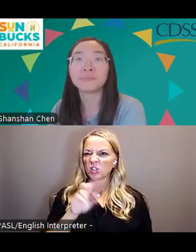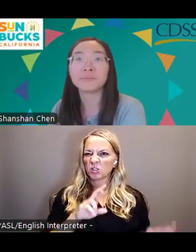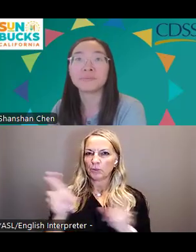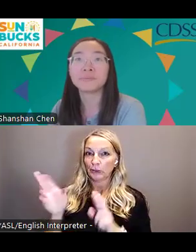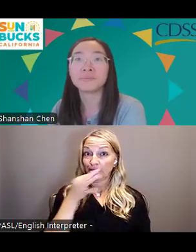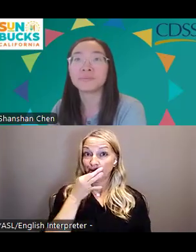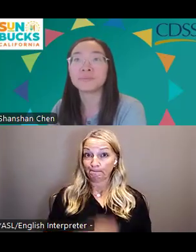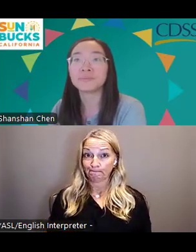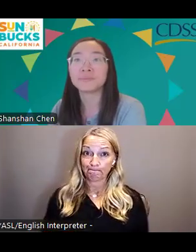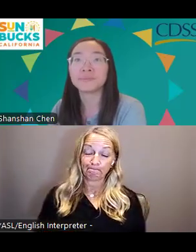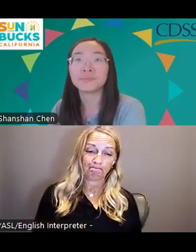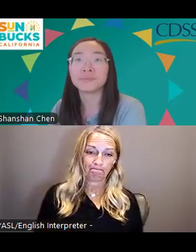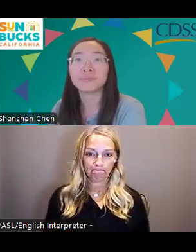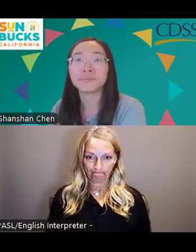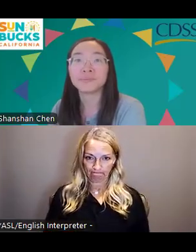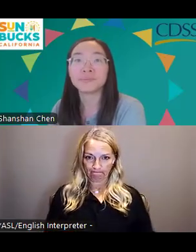shortly.